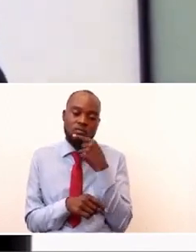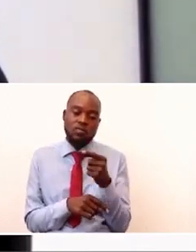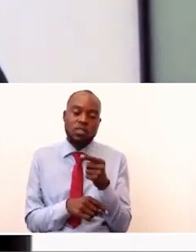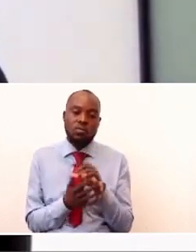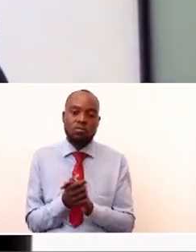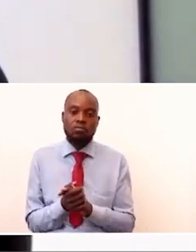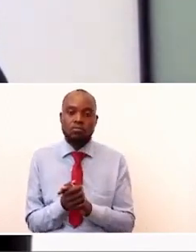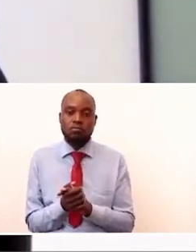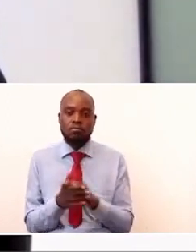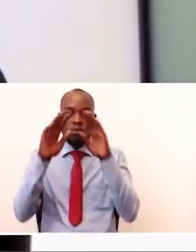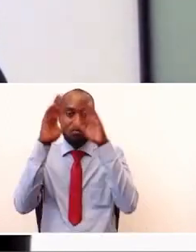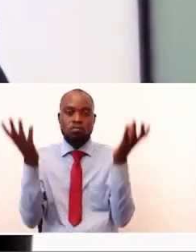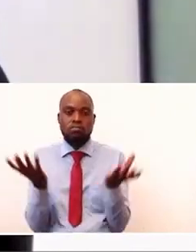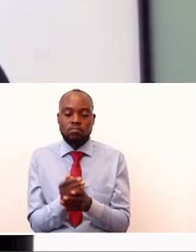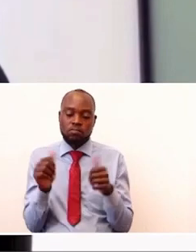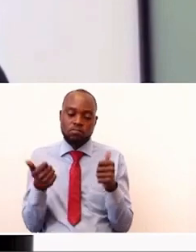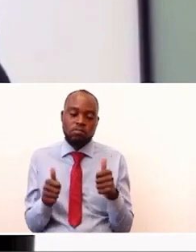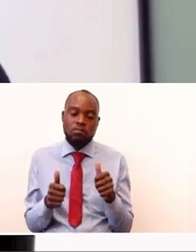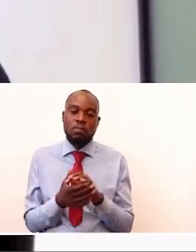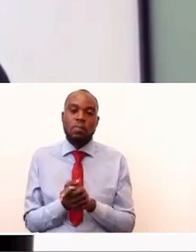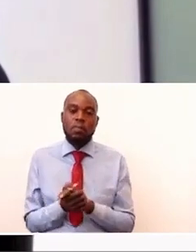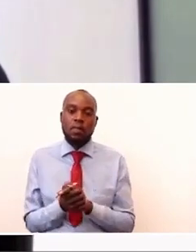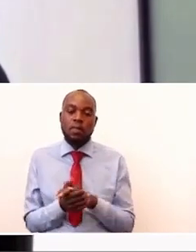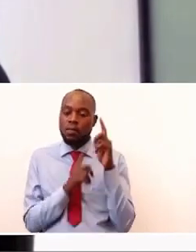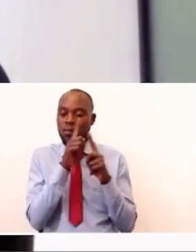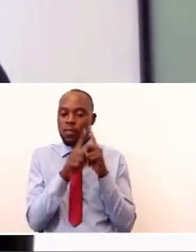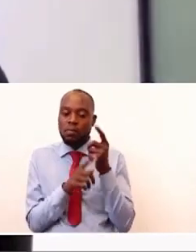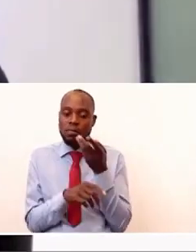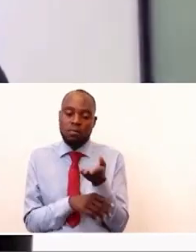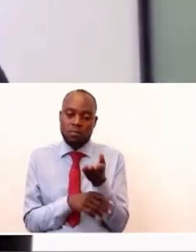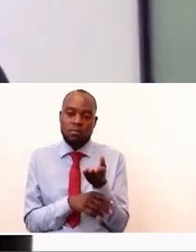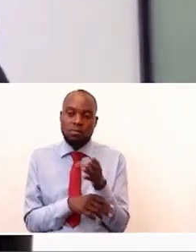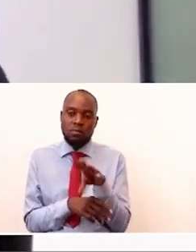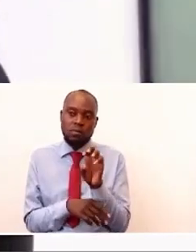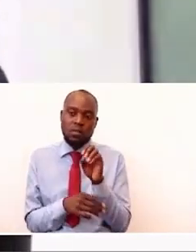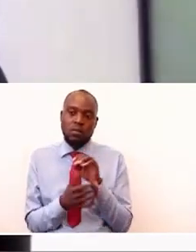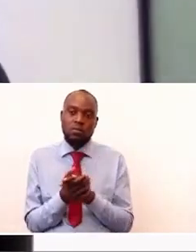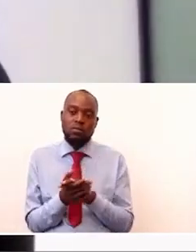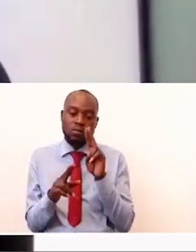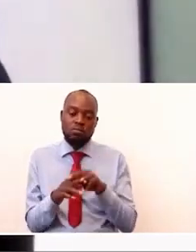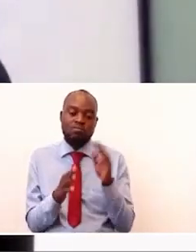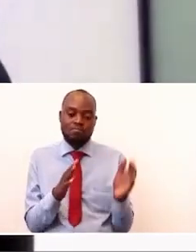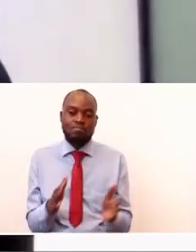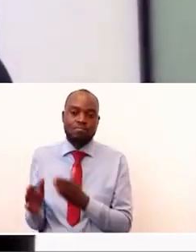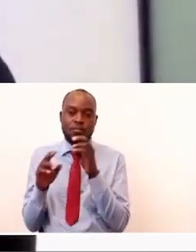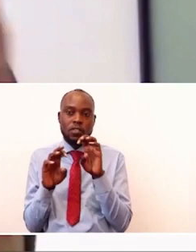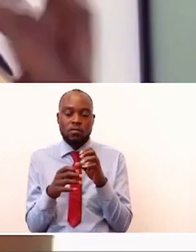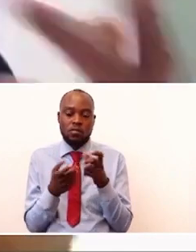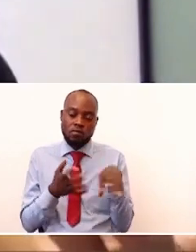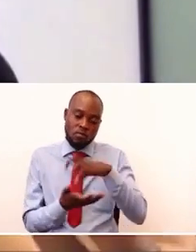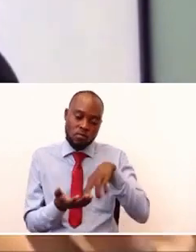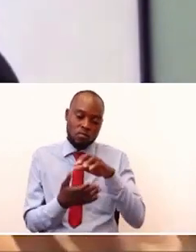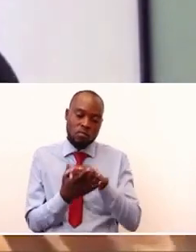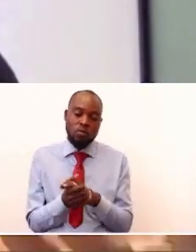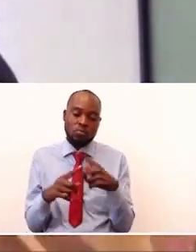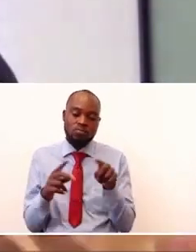ready? If we talk about readiness, I think that in really taking, being part of this fourth industrial revolution, being